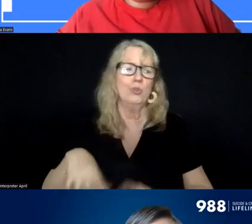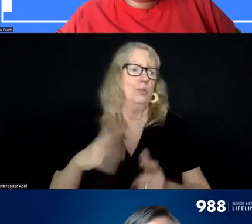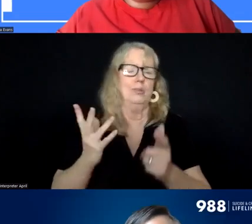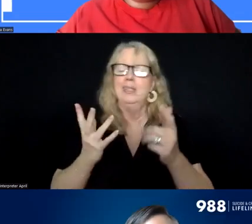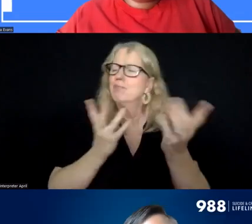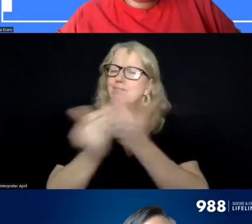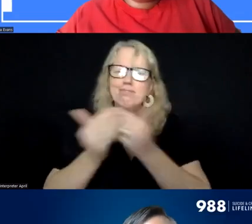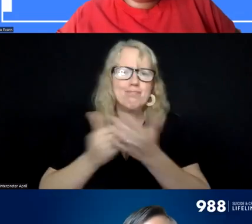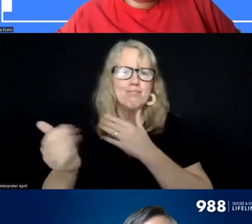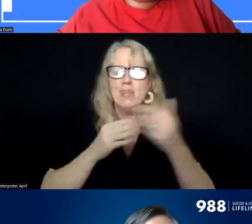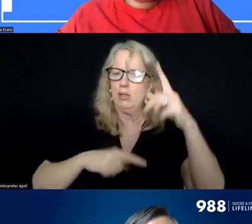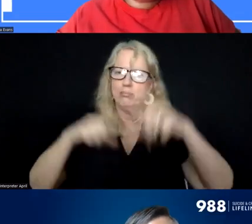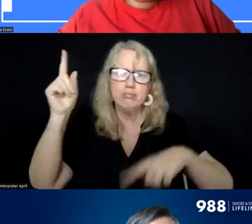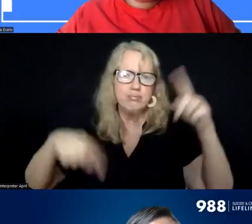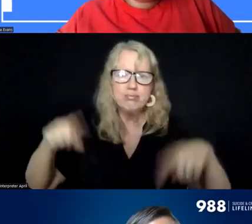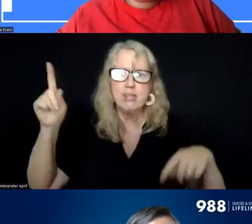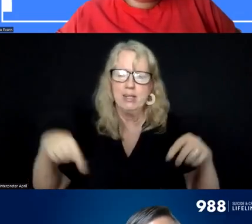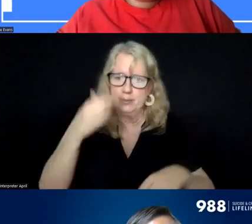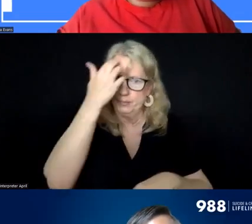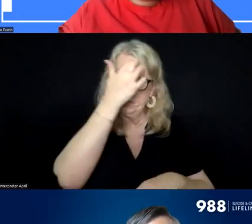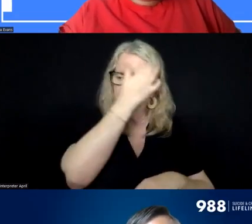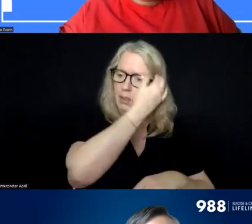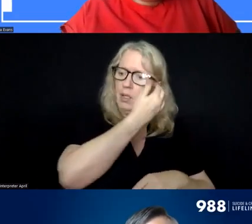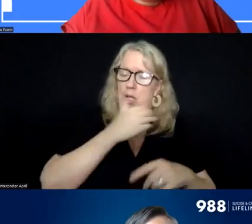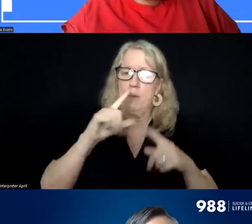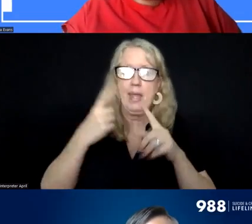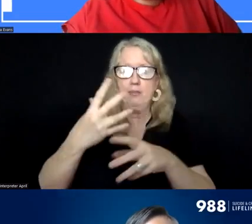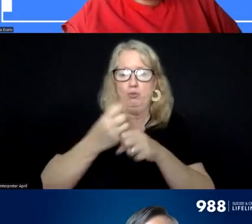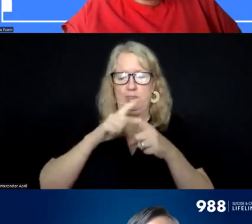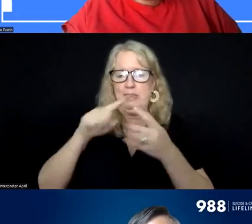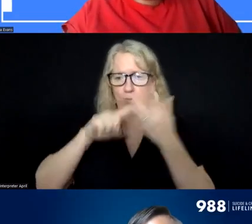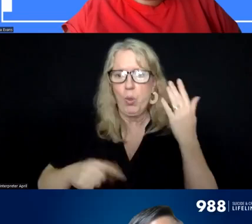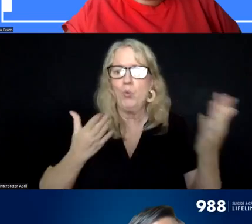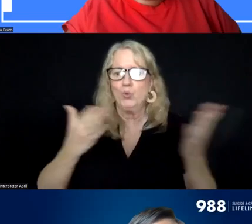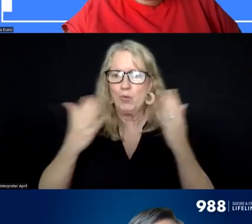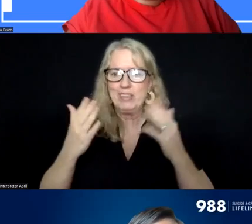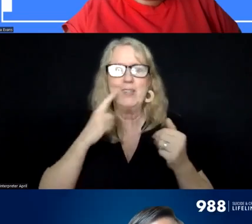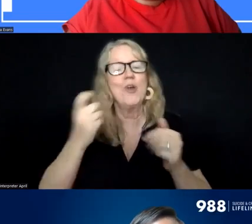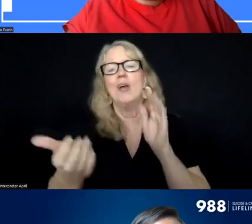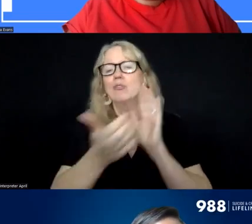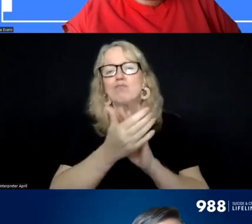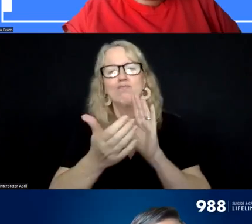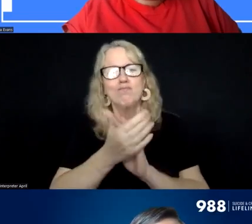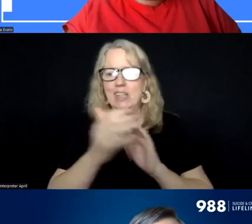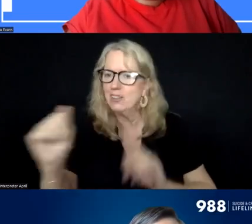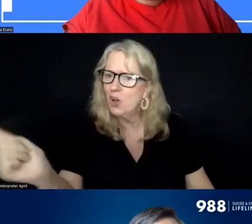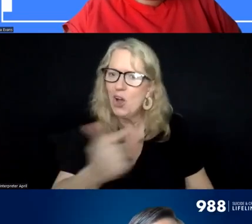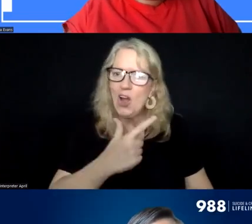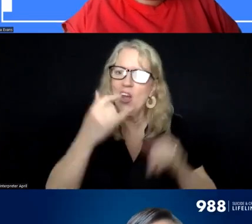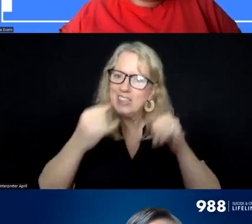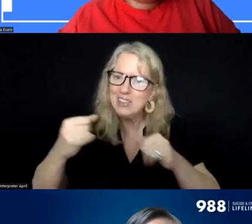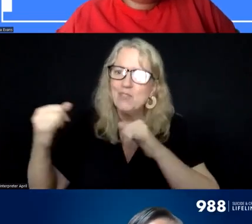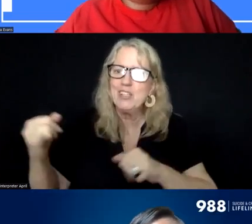the things, that you receive equitable access to those services. And so I applaud each and every person